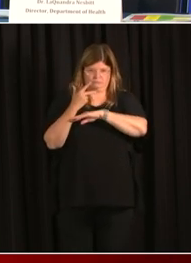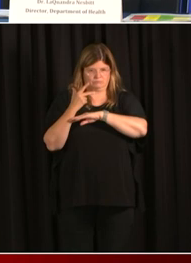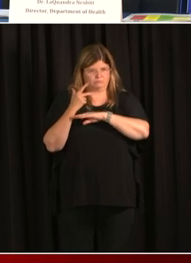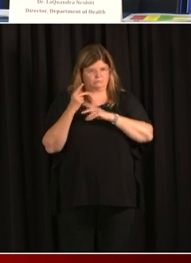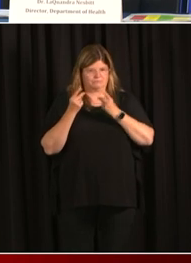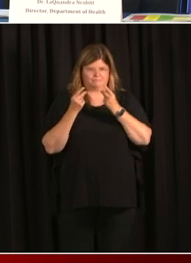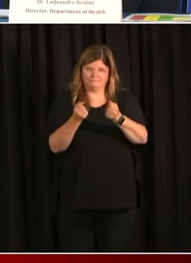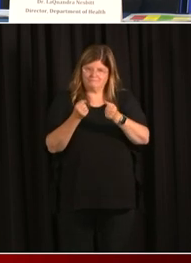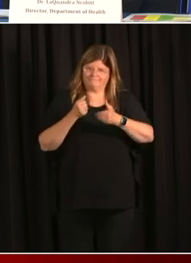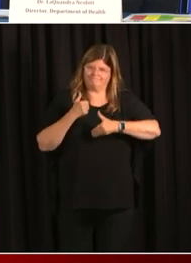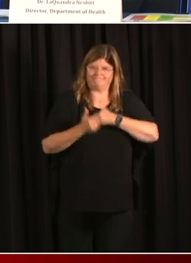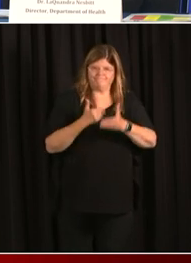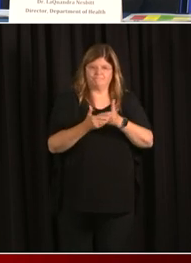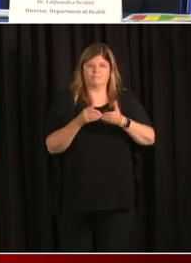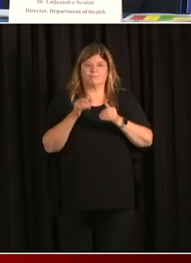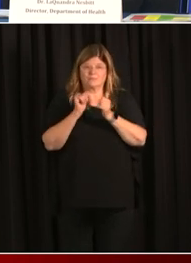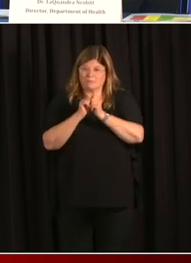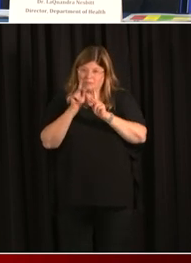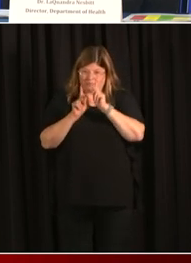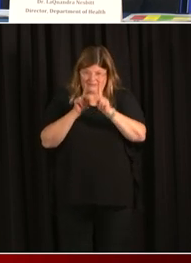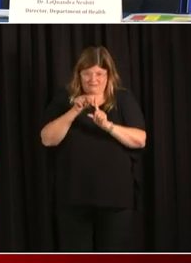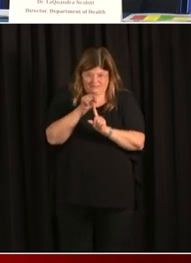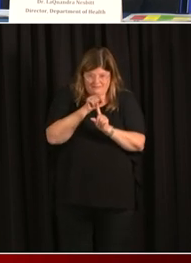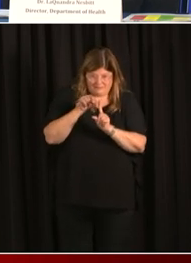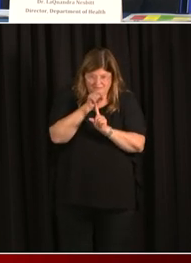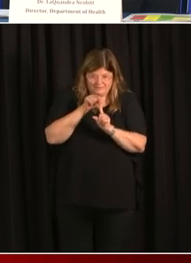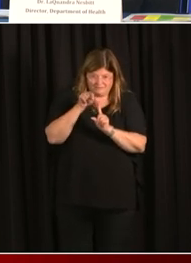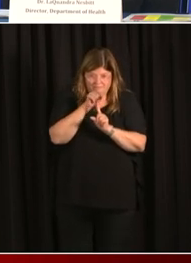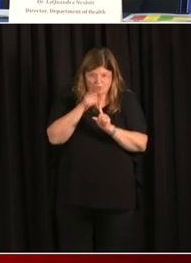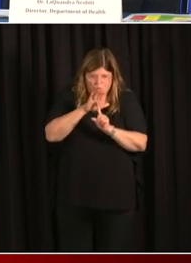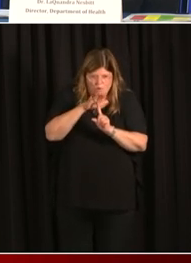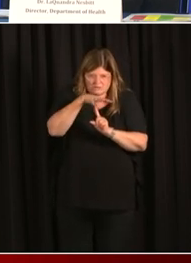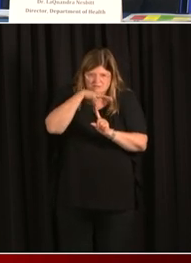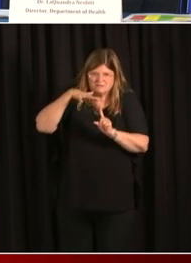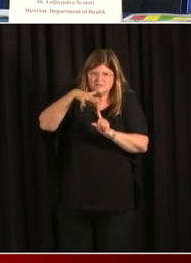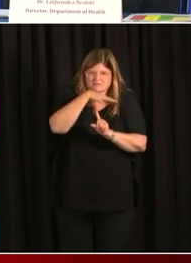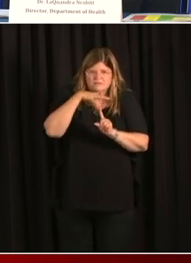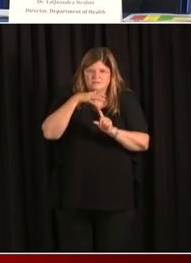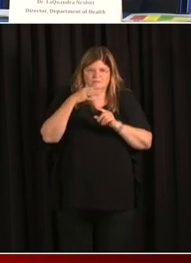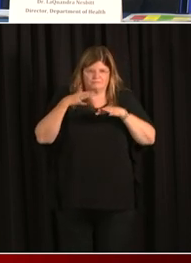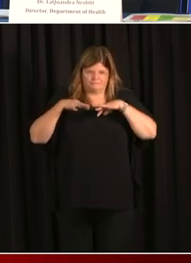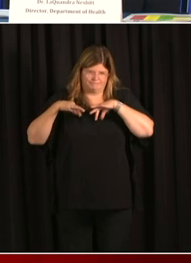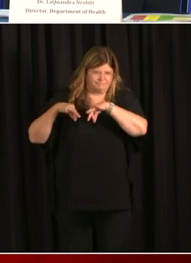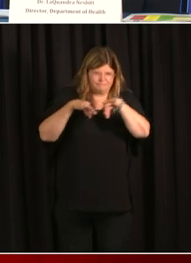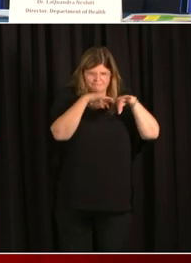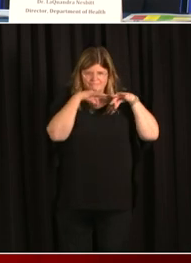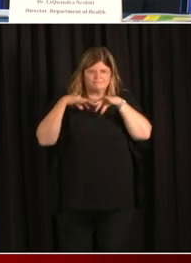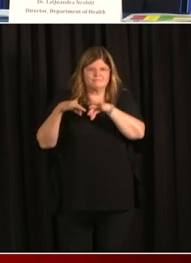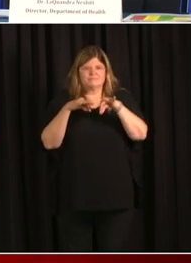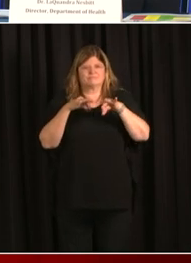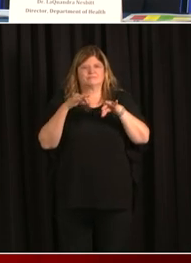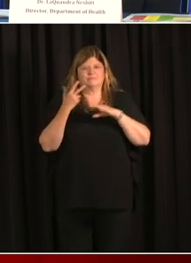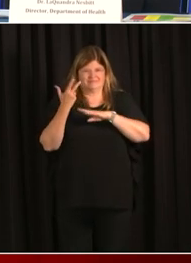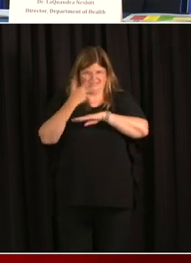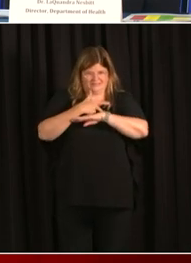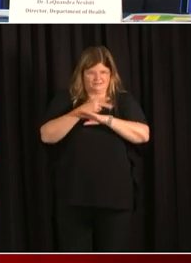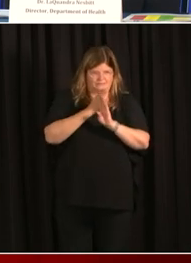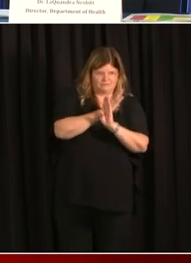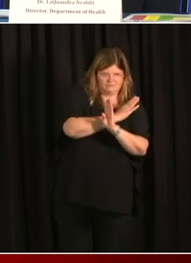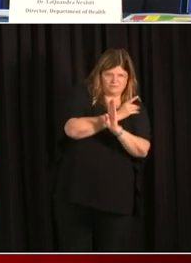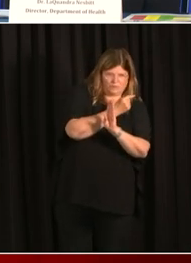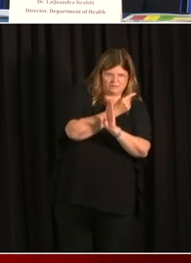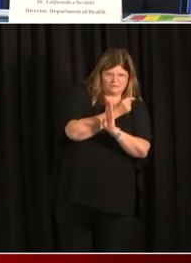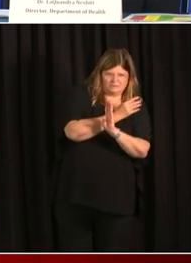the people that they were around, understand the environment that they were in and all of their patterns and behavior within 3 days, is